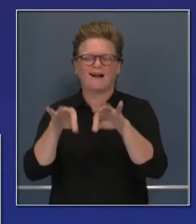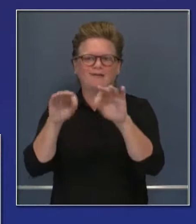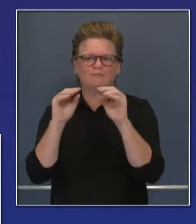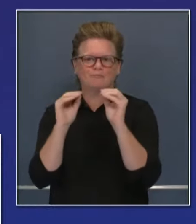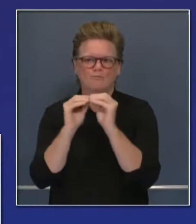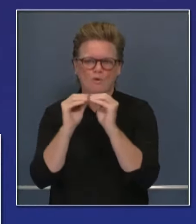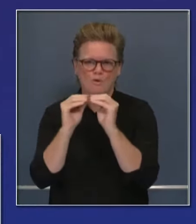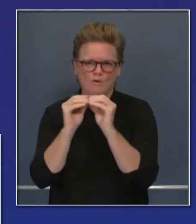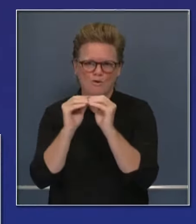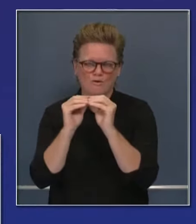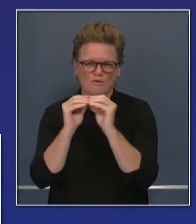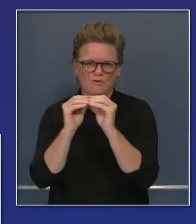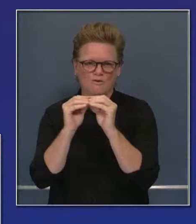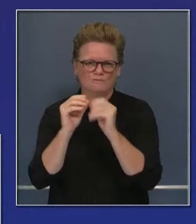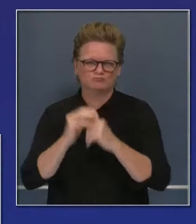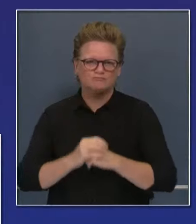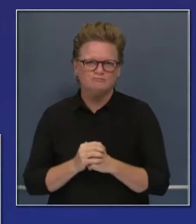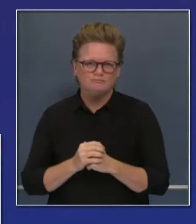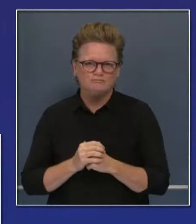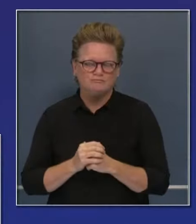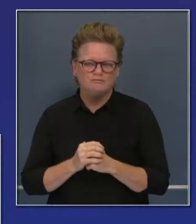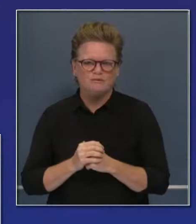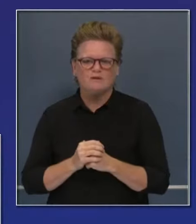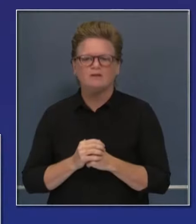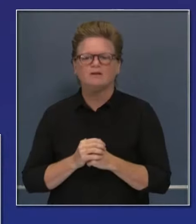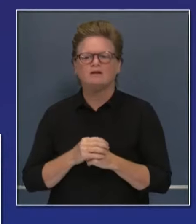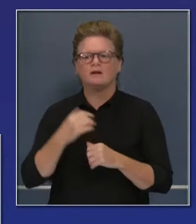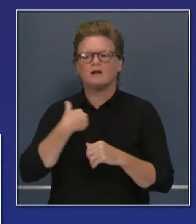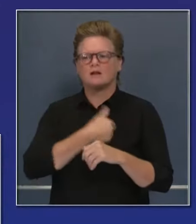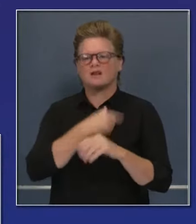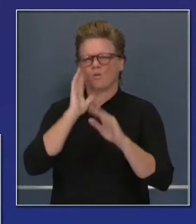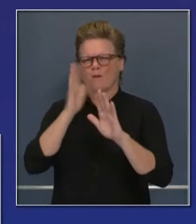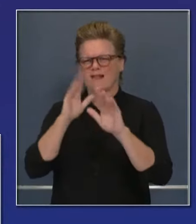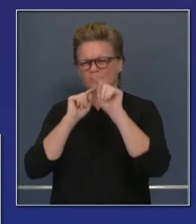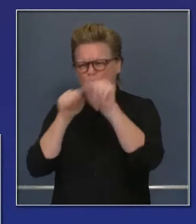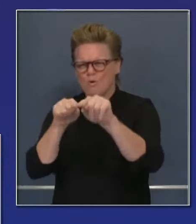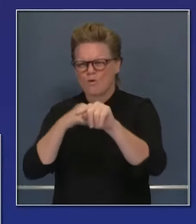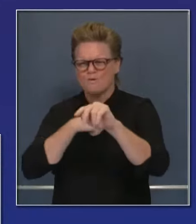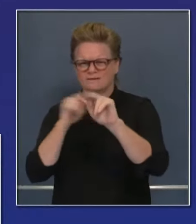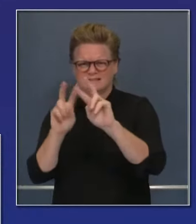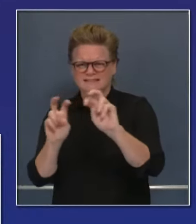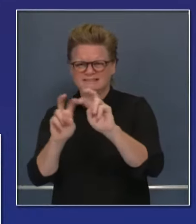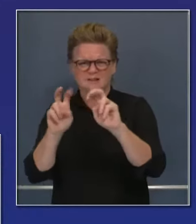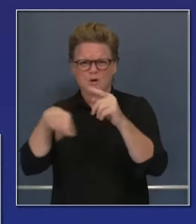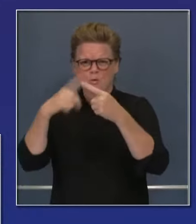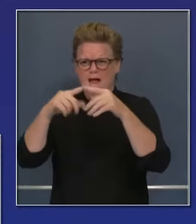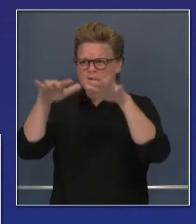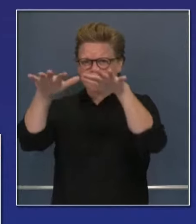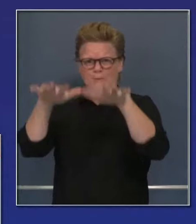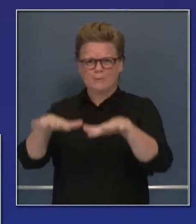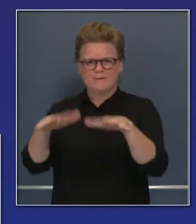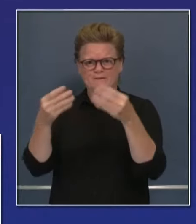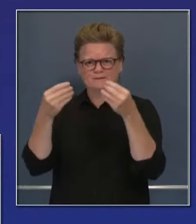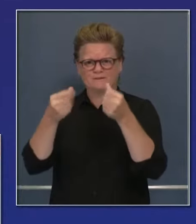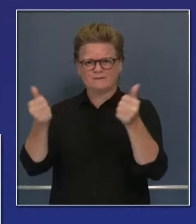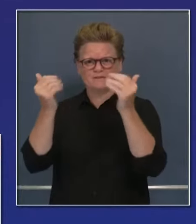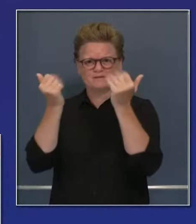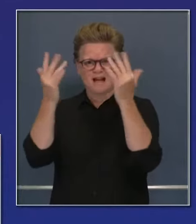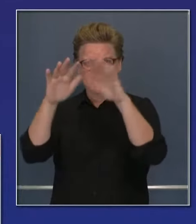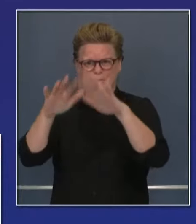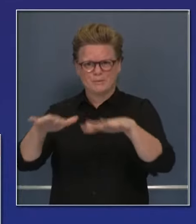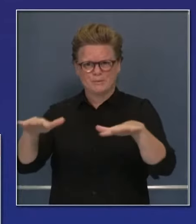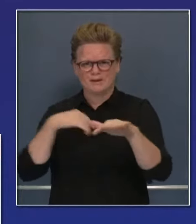quite literally settles and we're able to go back and assess the damage based upon this historic wildfire season. Let